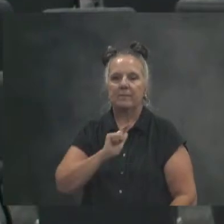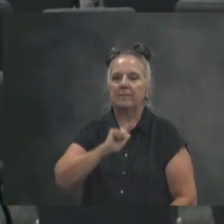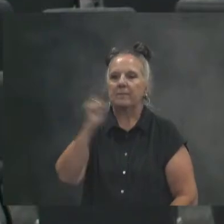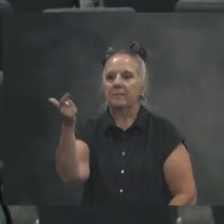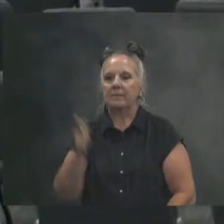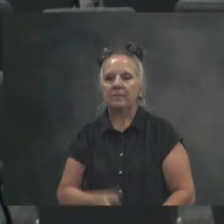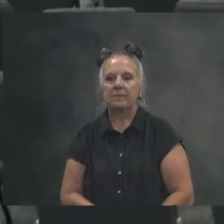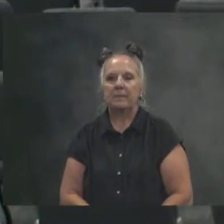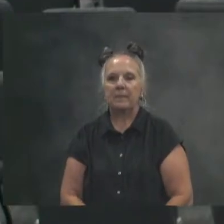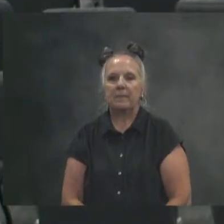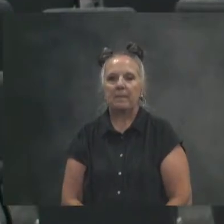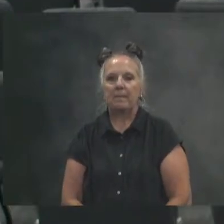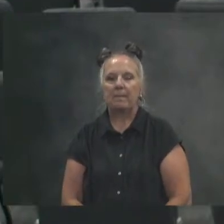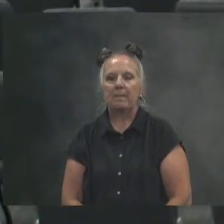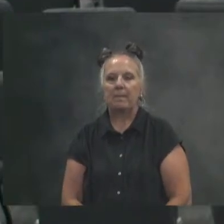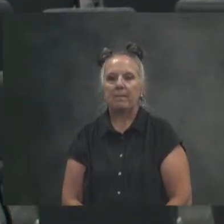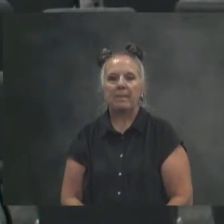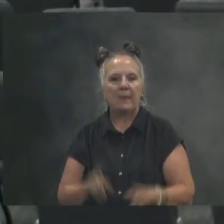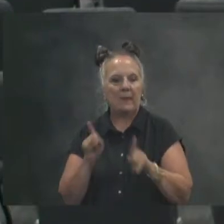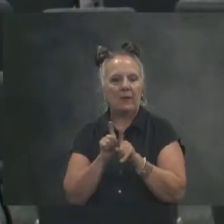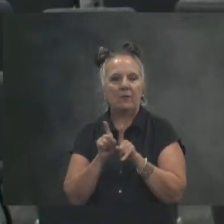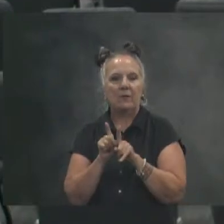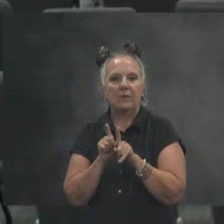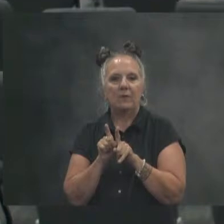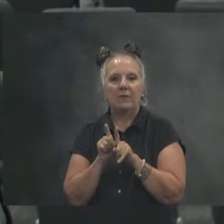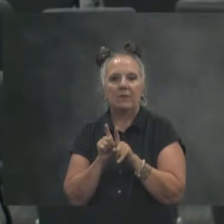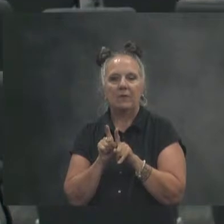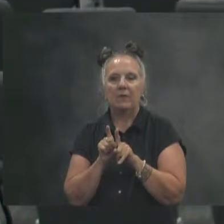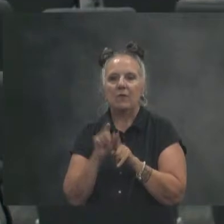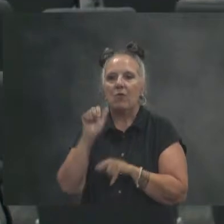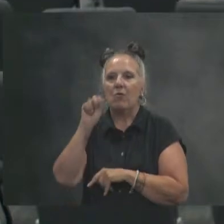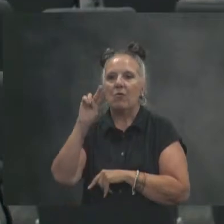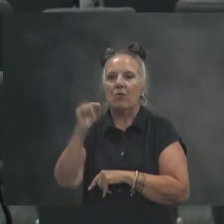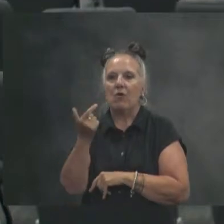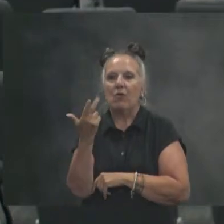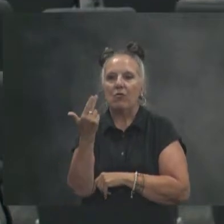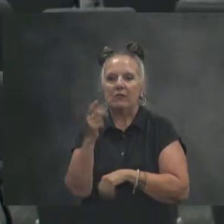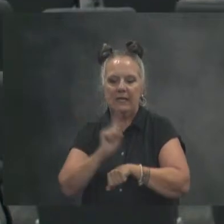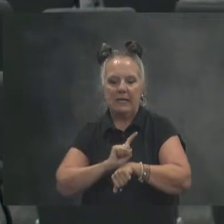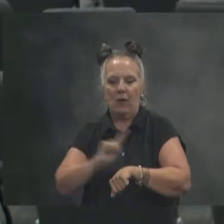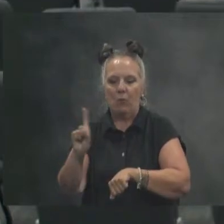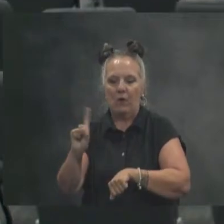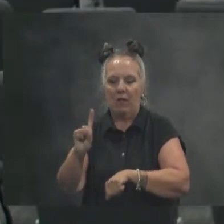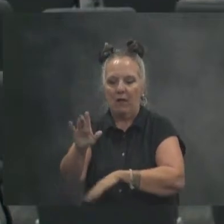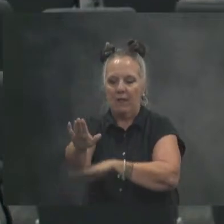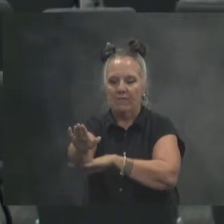Finance? Finance is also meeting on the 13th of August at 1 p.m.